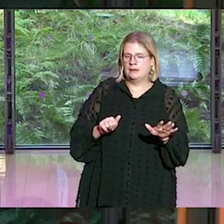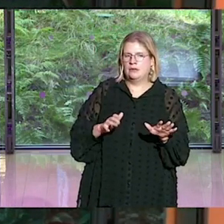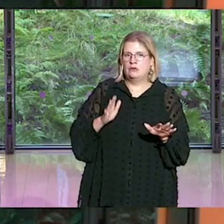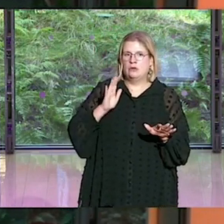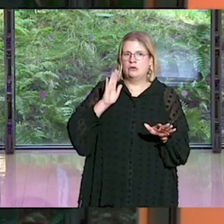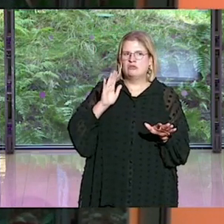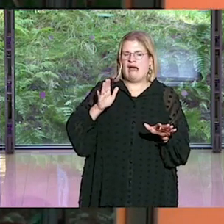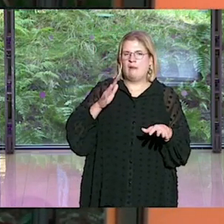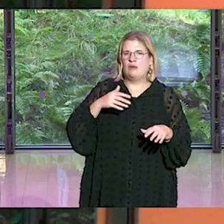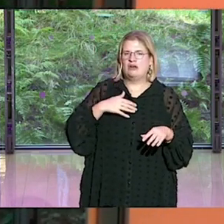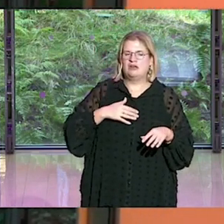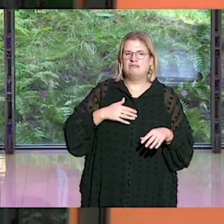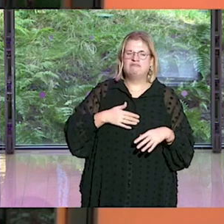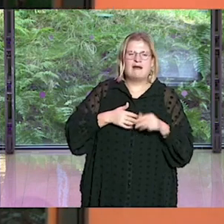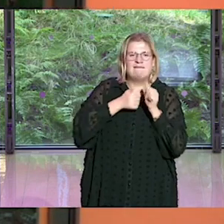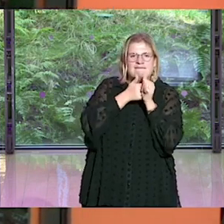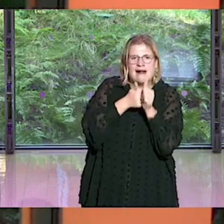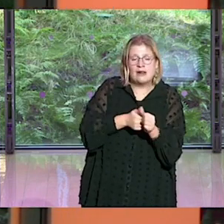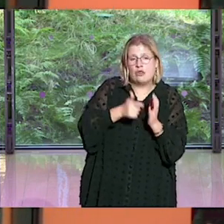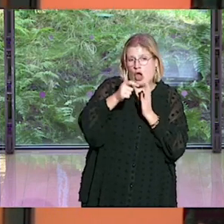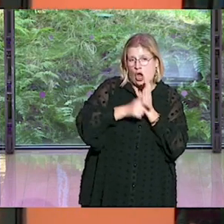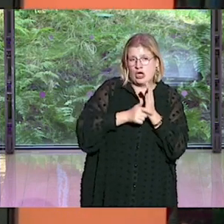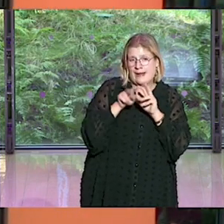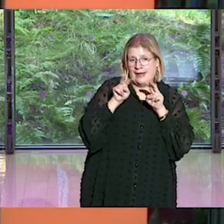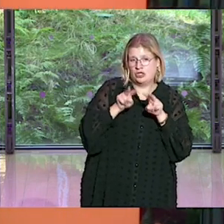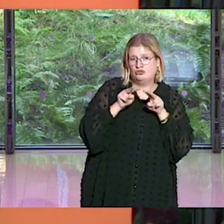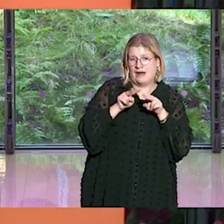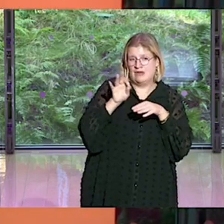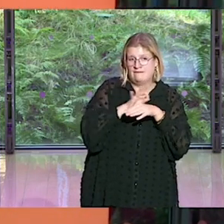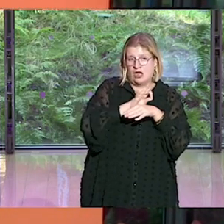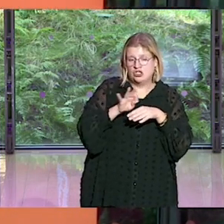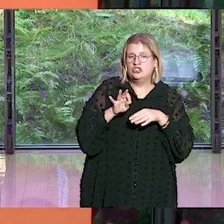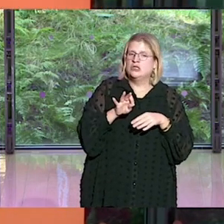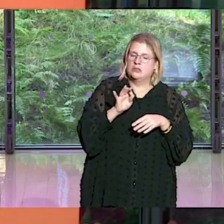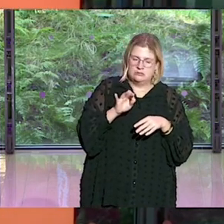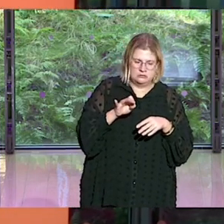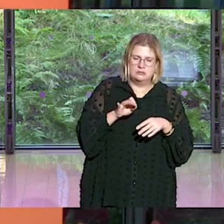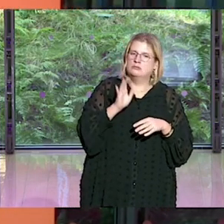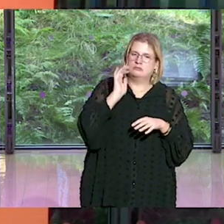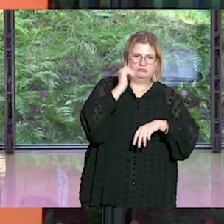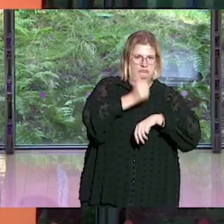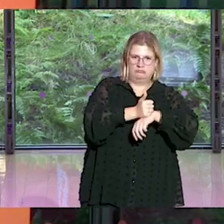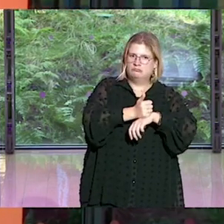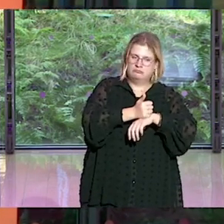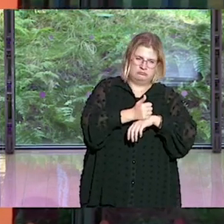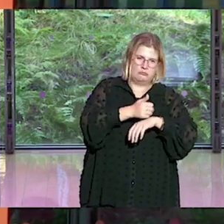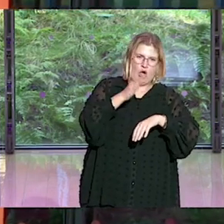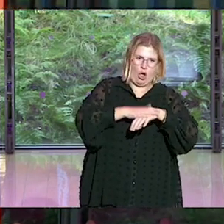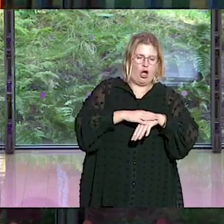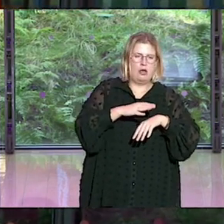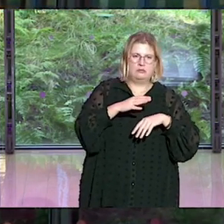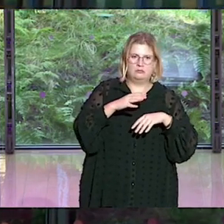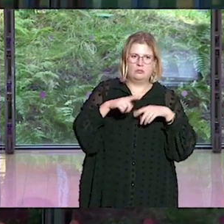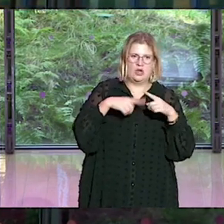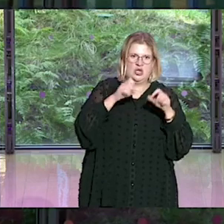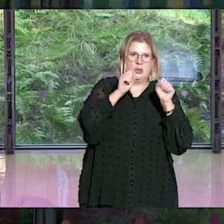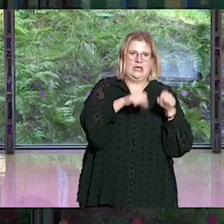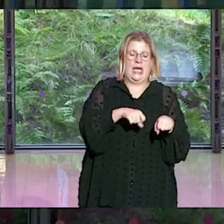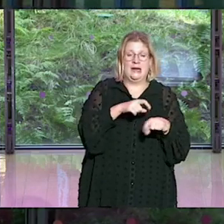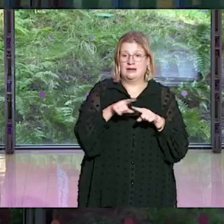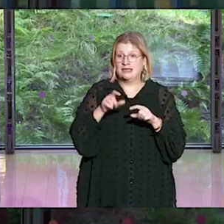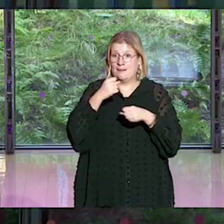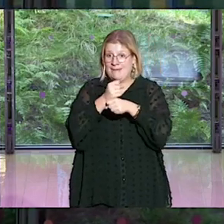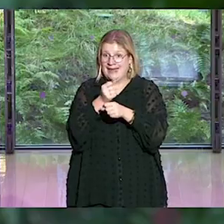into automatic tracking functionality wherever humanly possible, because of course creating all of those links manually is